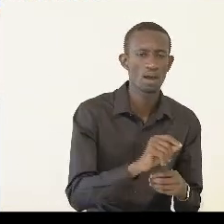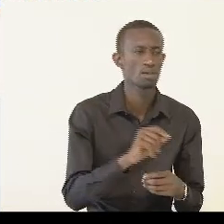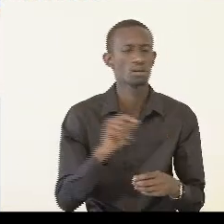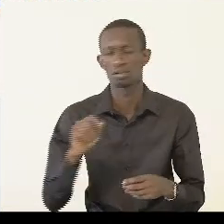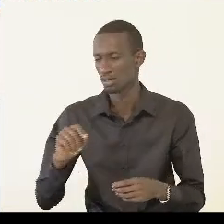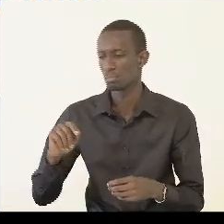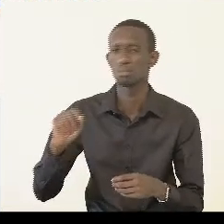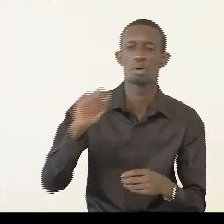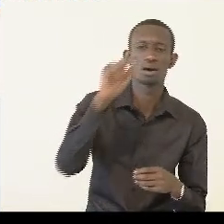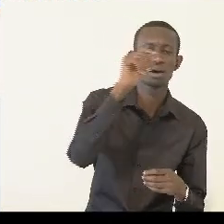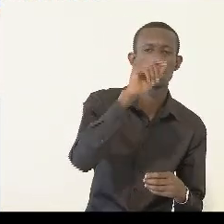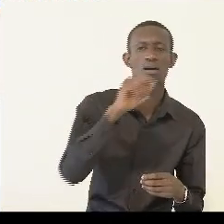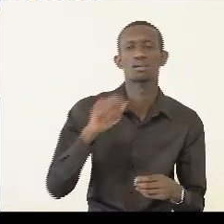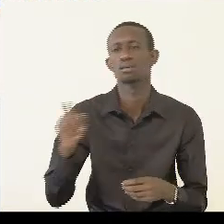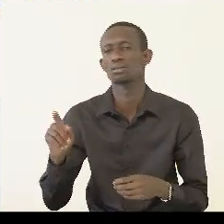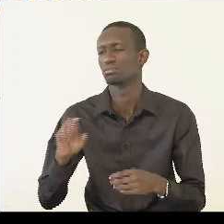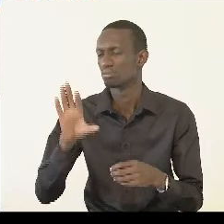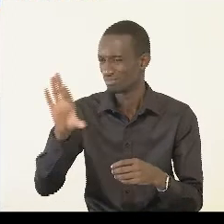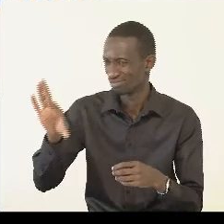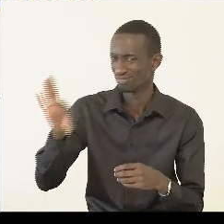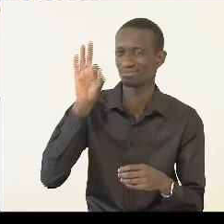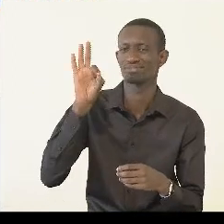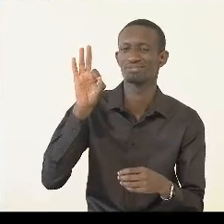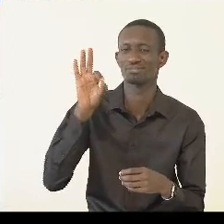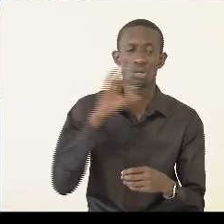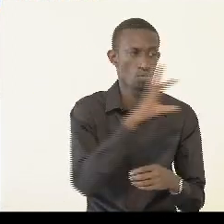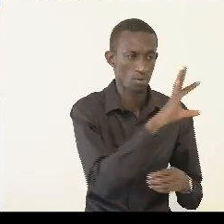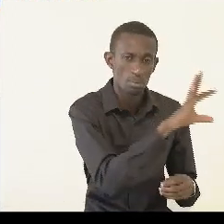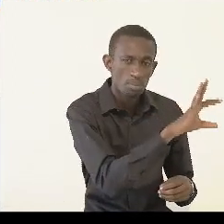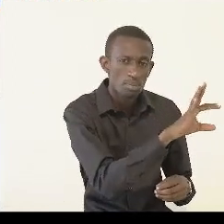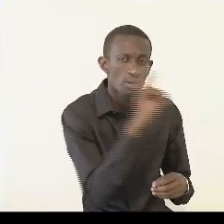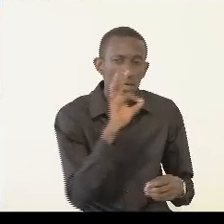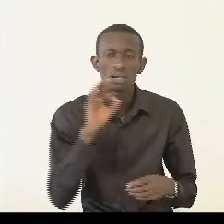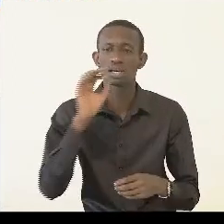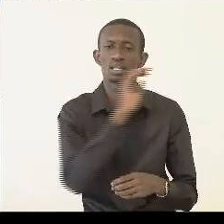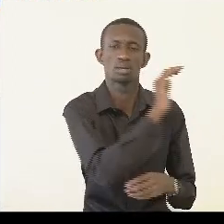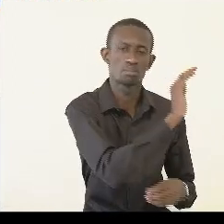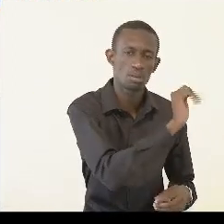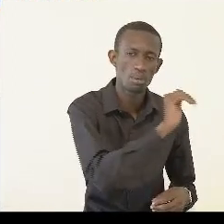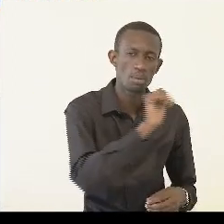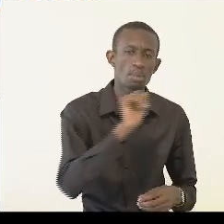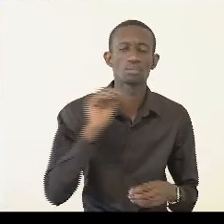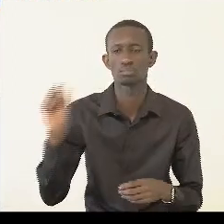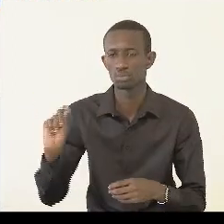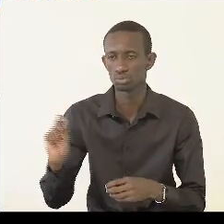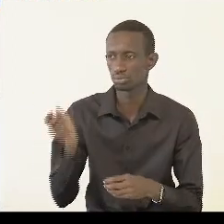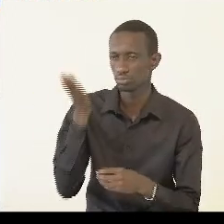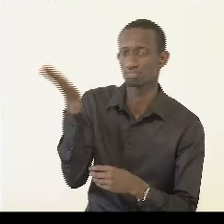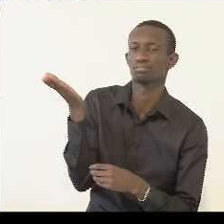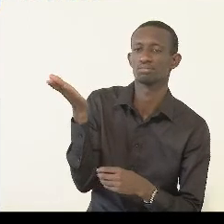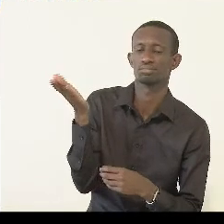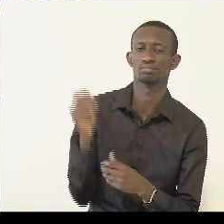up in a way. So why not just move a letter? If it is A, move it and write it here.